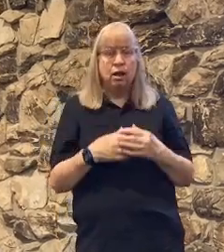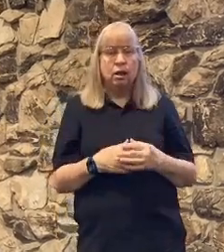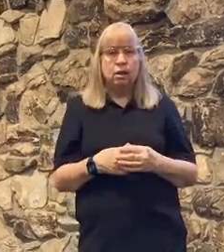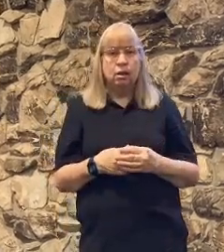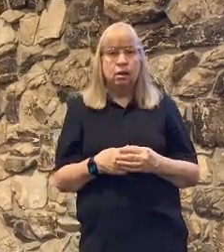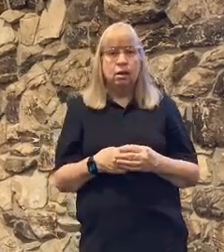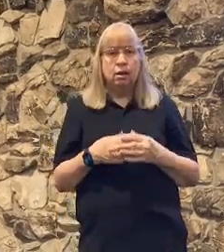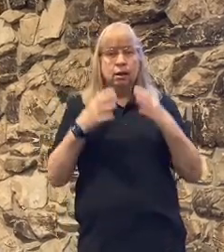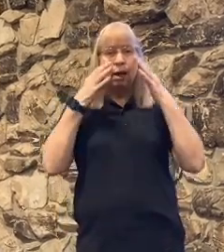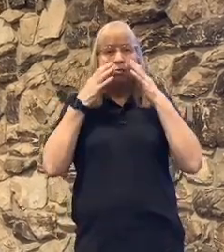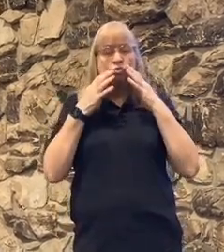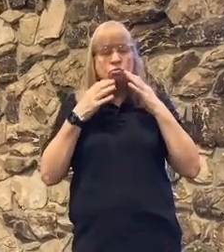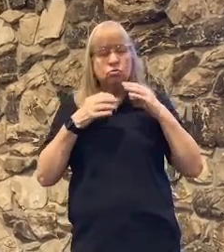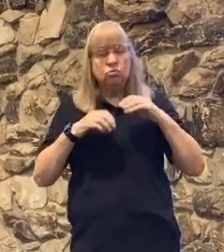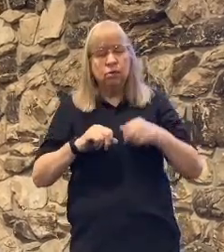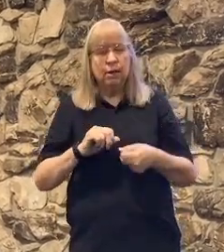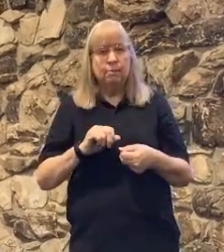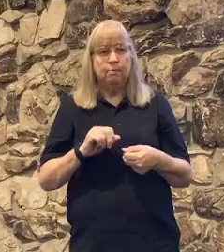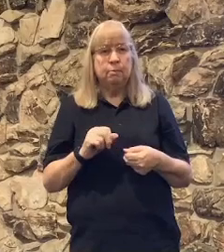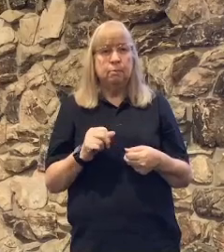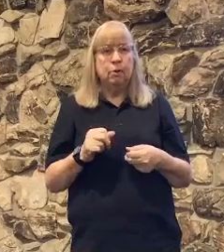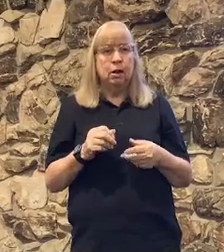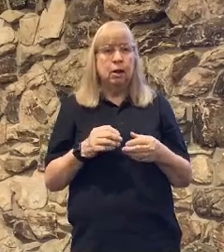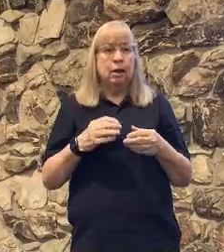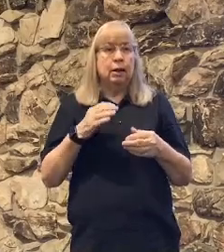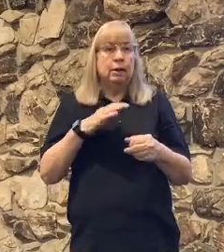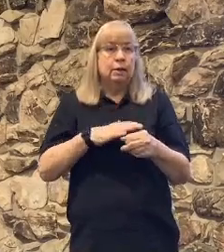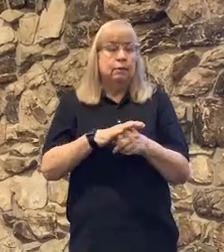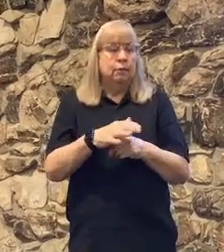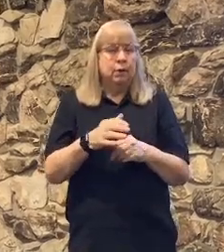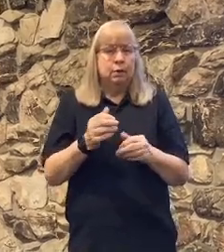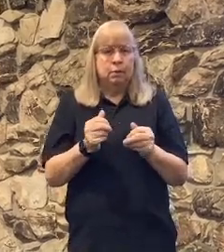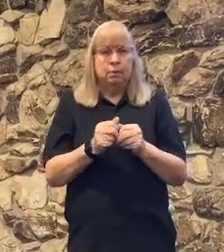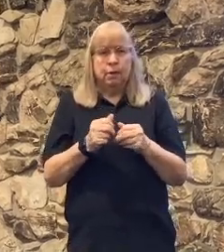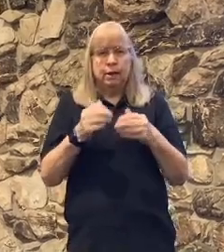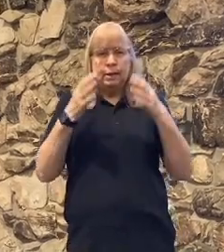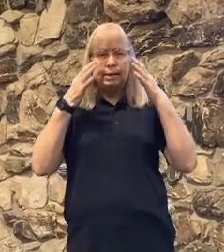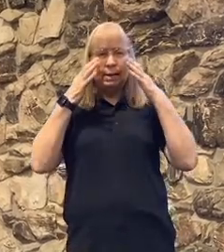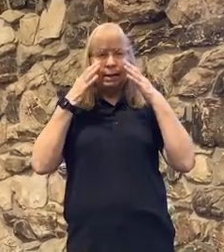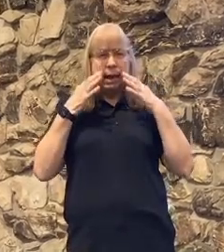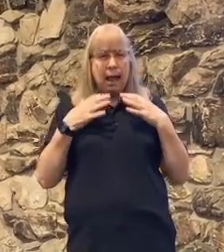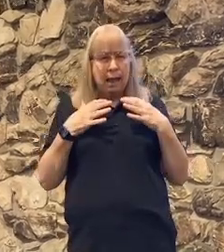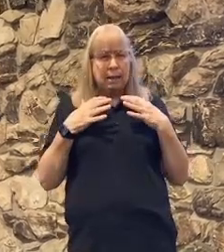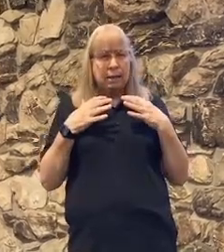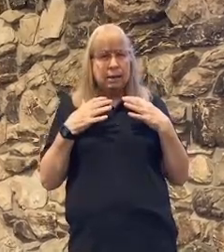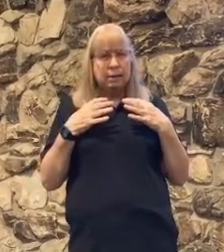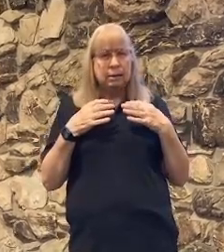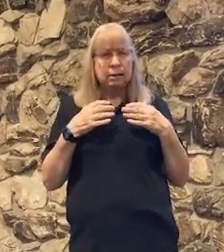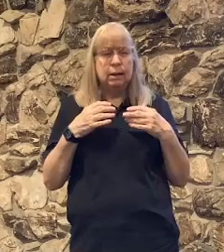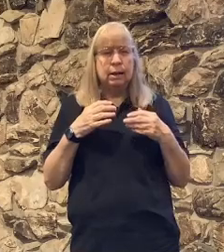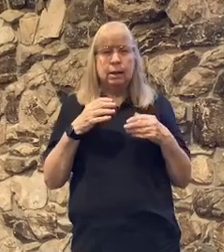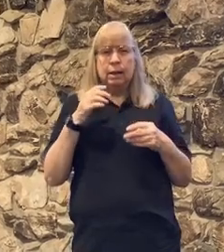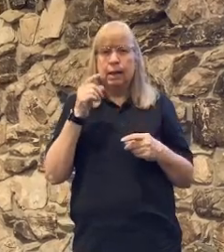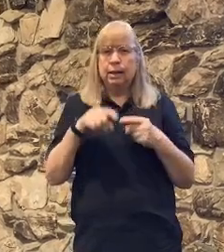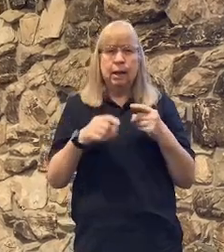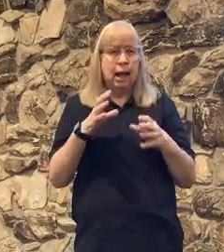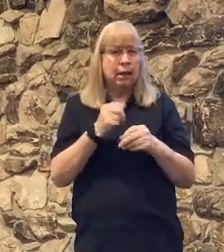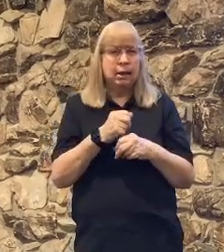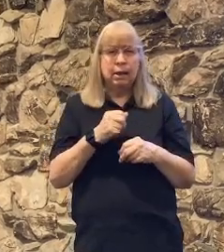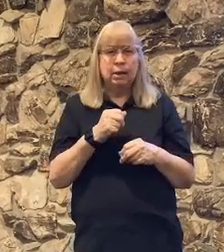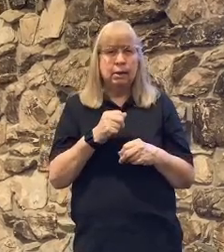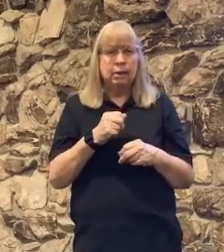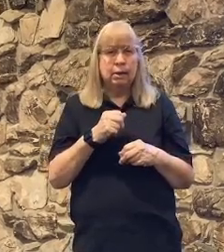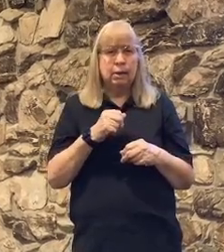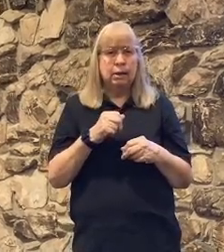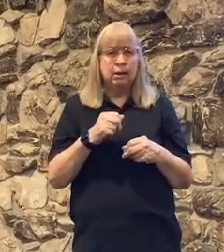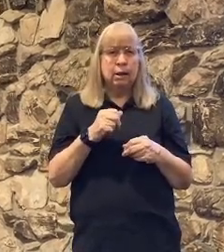They weep. They're filled with sadness. They can't get unstuck